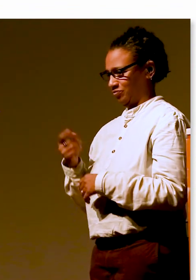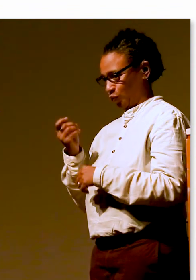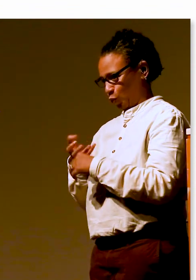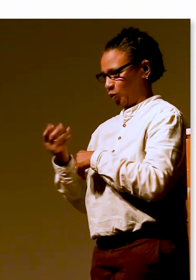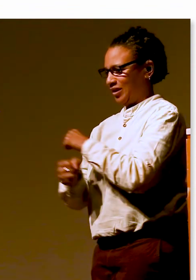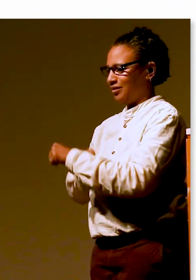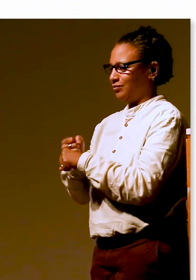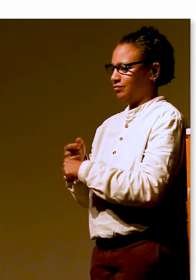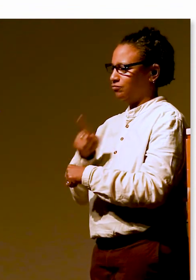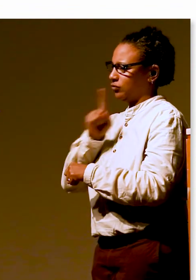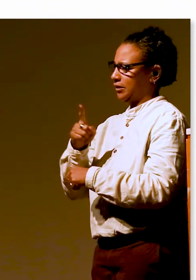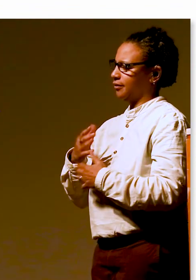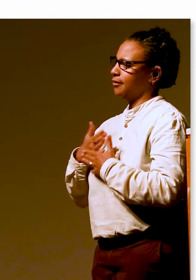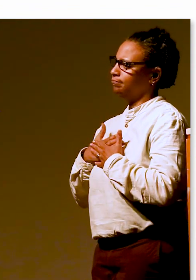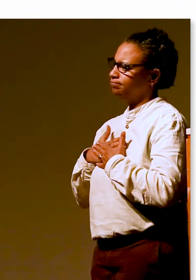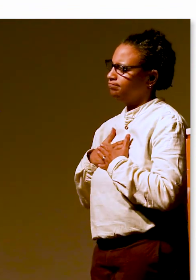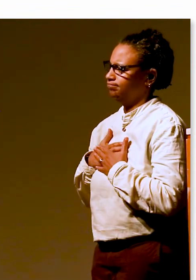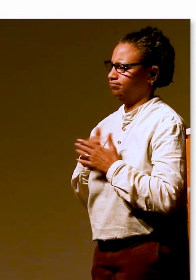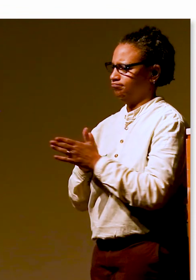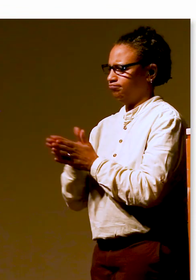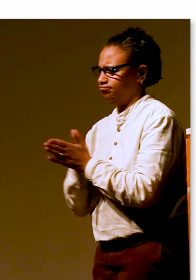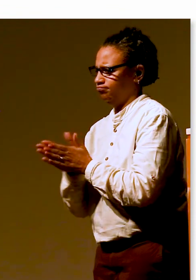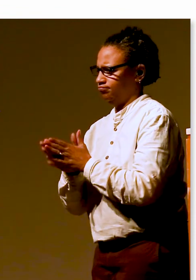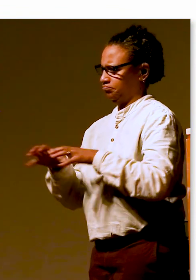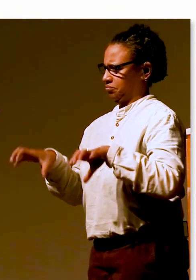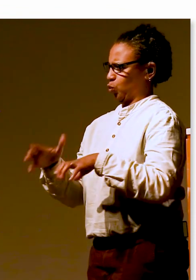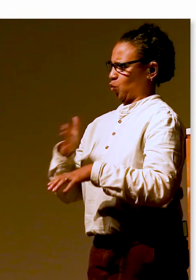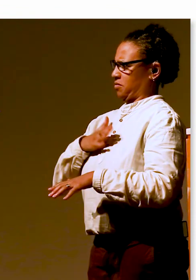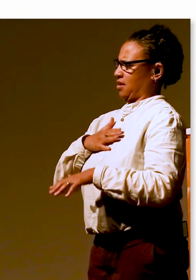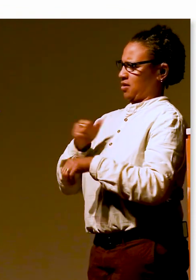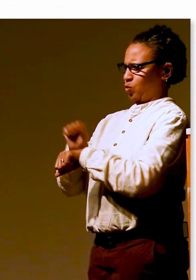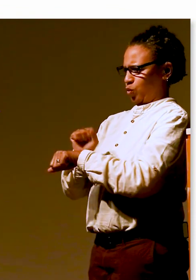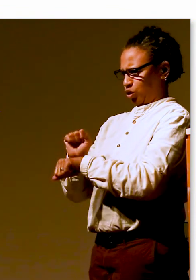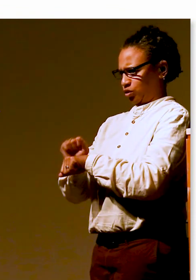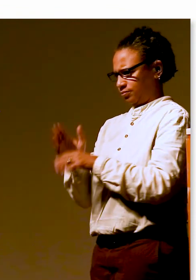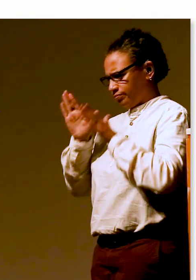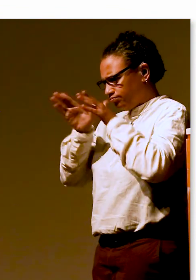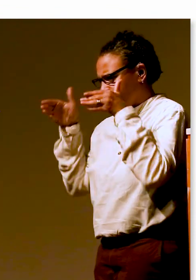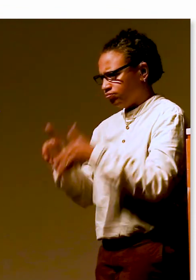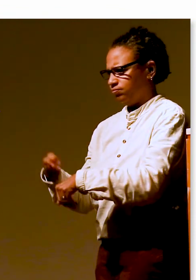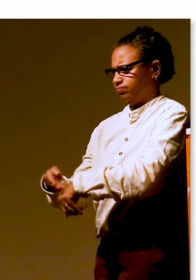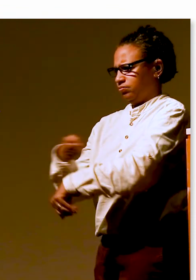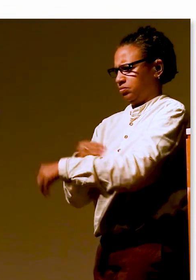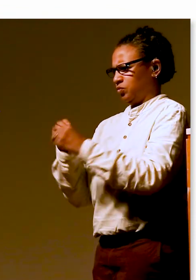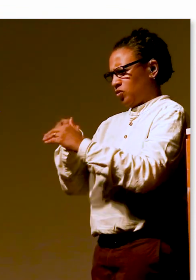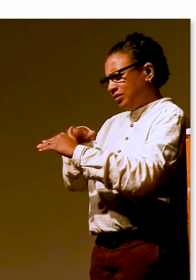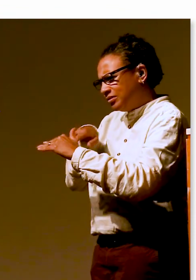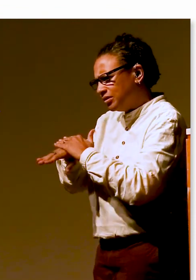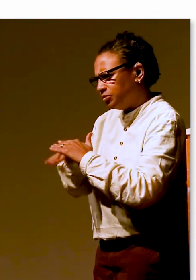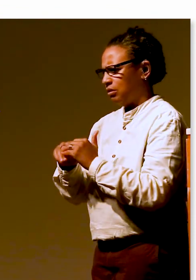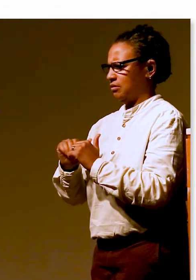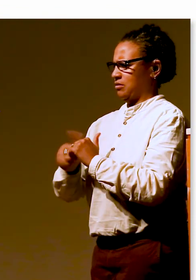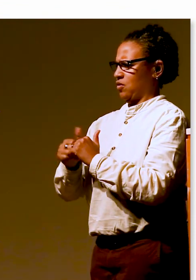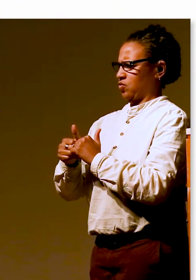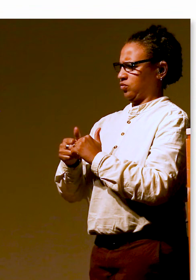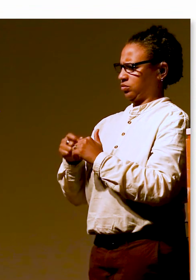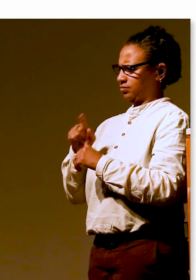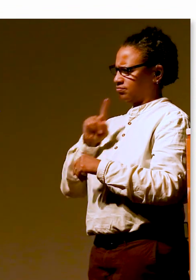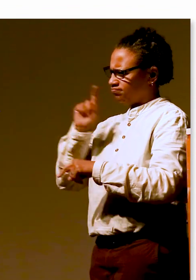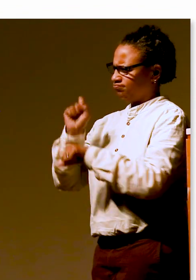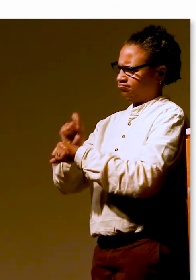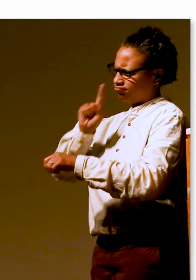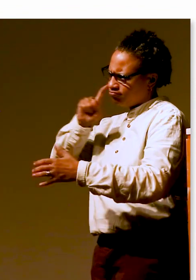passionate about how to do the work that I do better. And how to do the work that I do in a more accessible way. And I just want to extend extreme gratitude